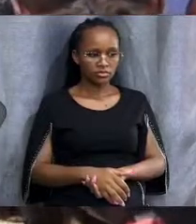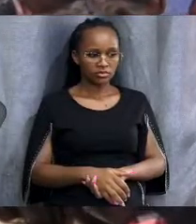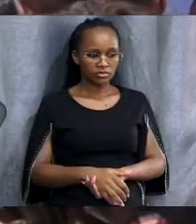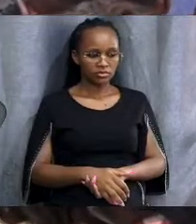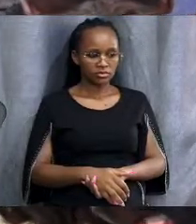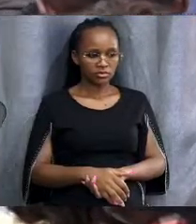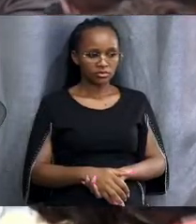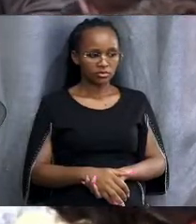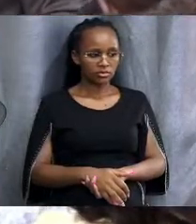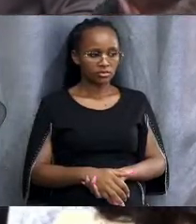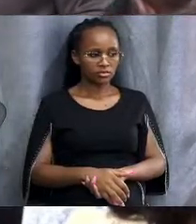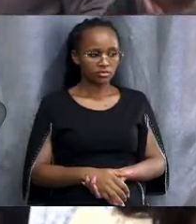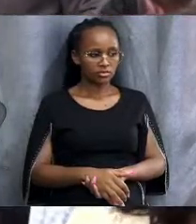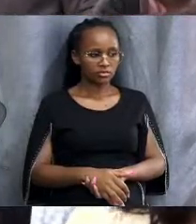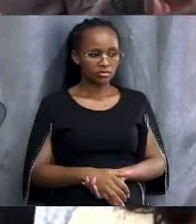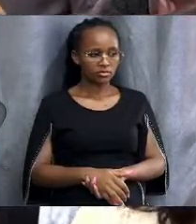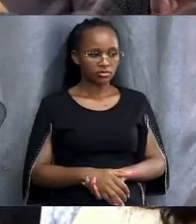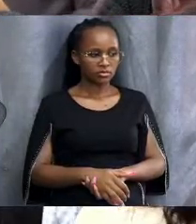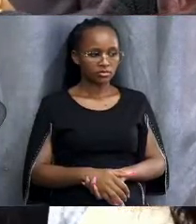this is for Zaiden,